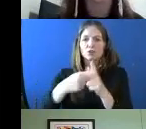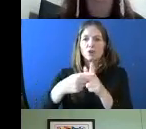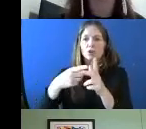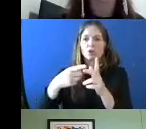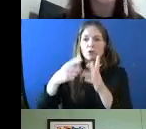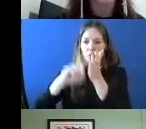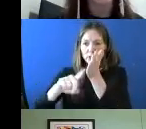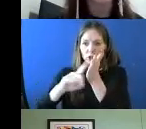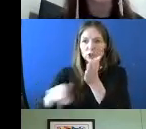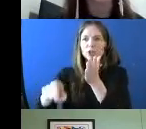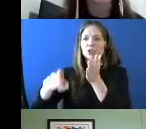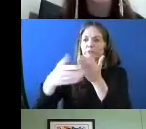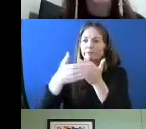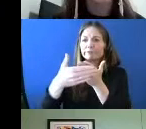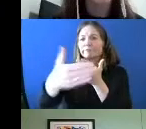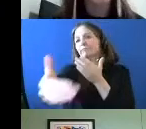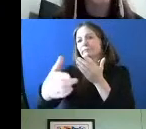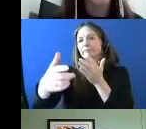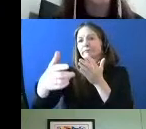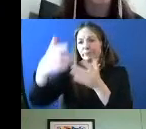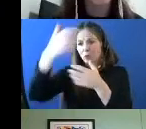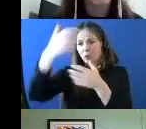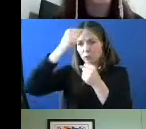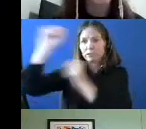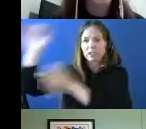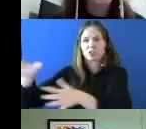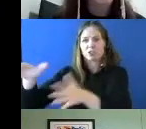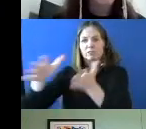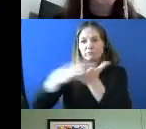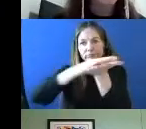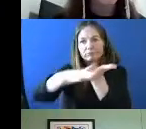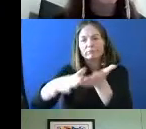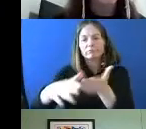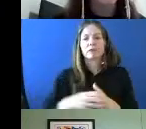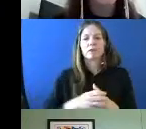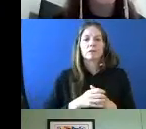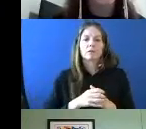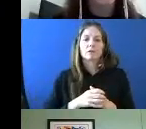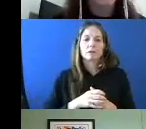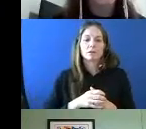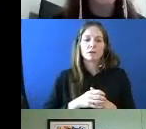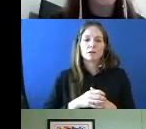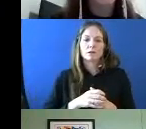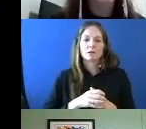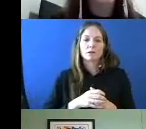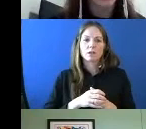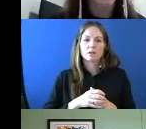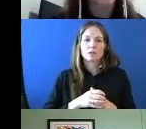research, right? So Brittany's spoken to a lot of these points already, but you know, it's